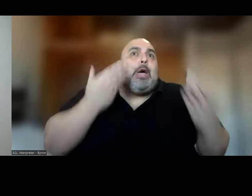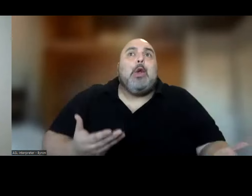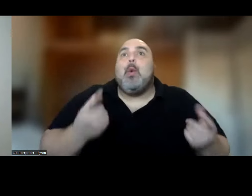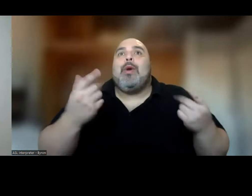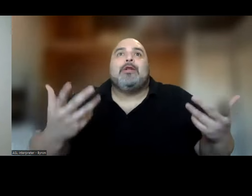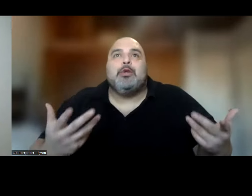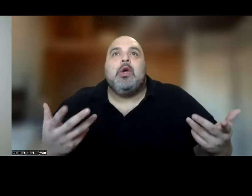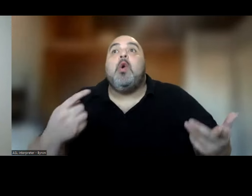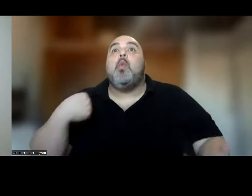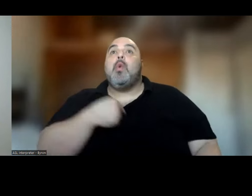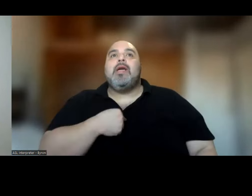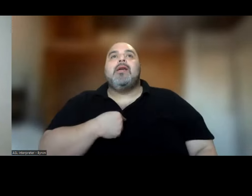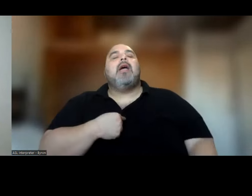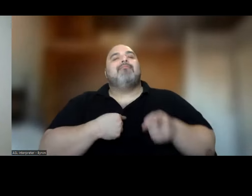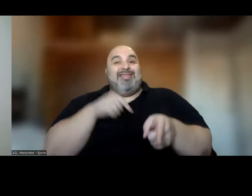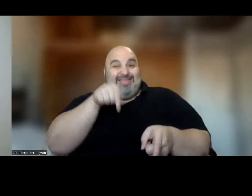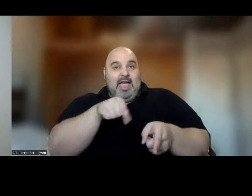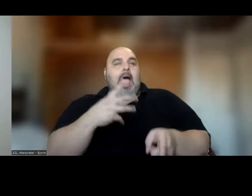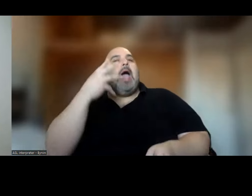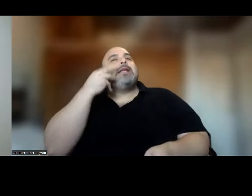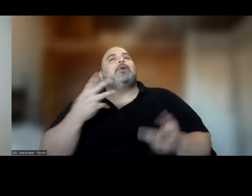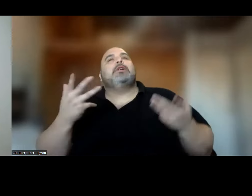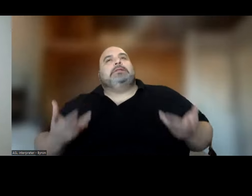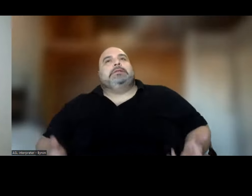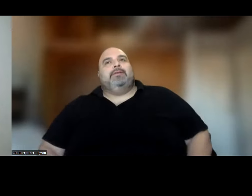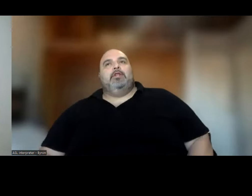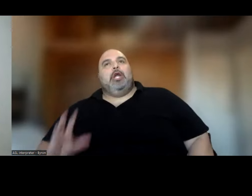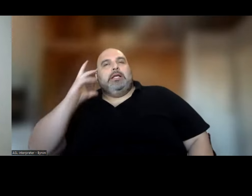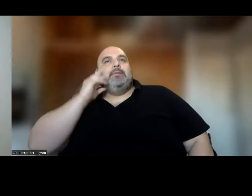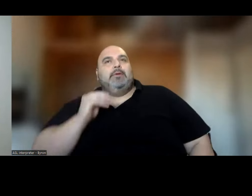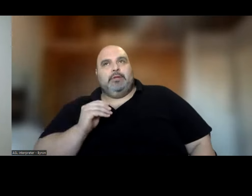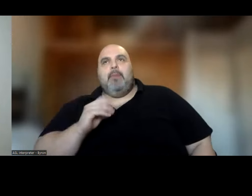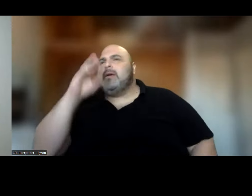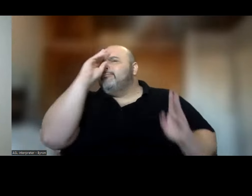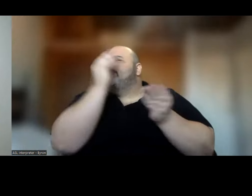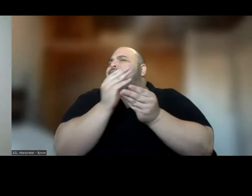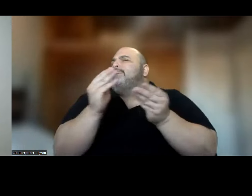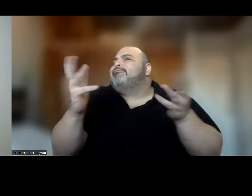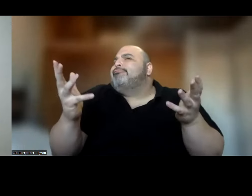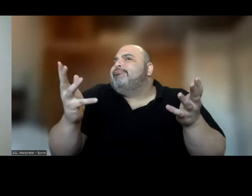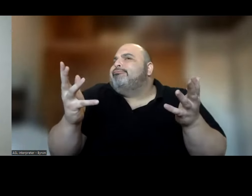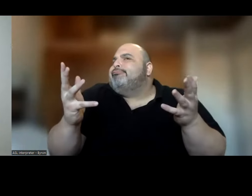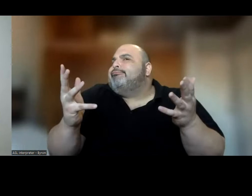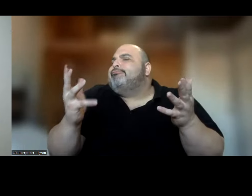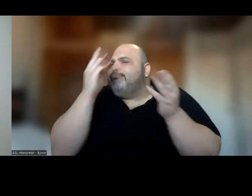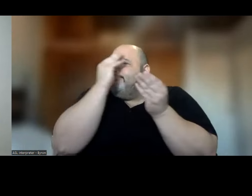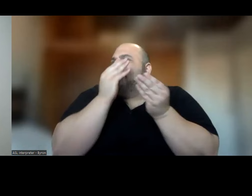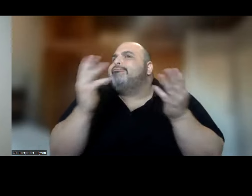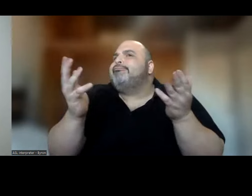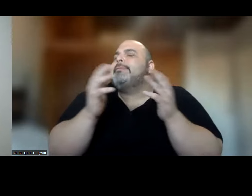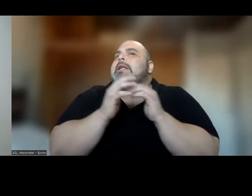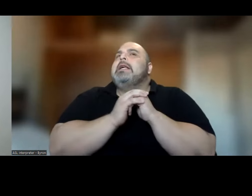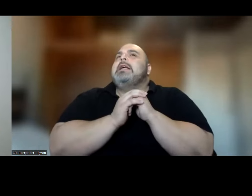with it and weathered the storm before. And I have to say, and I say this in a slightly quiet voice,